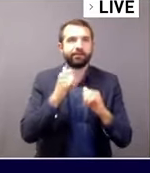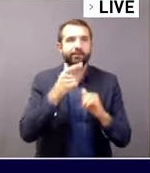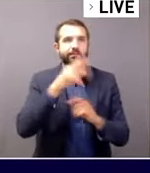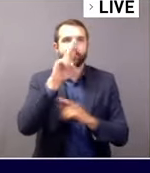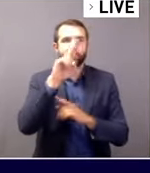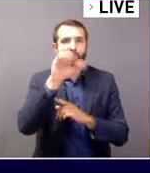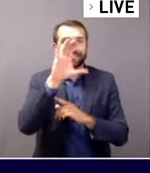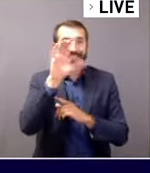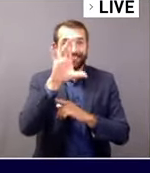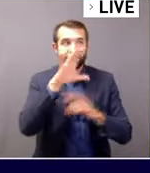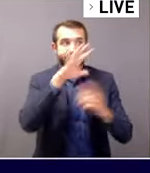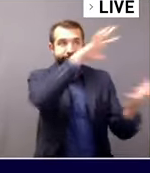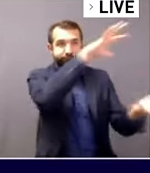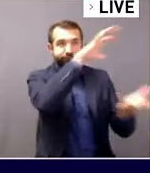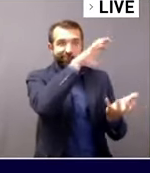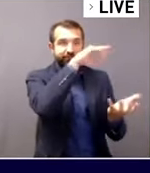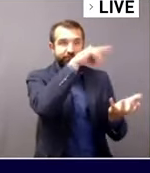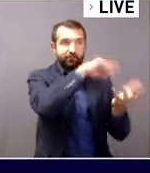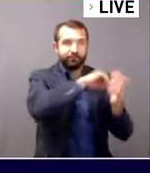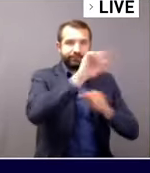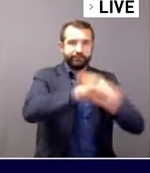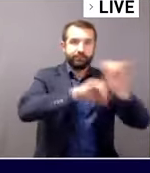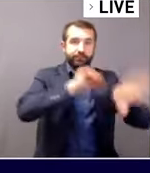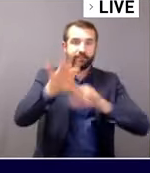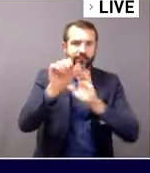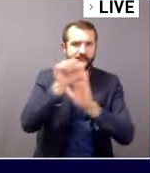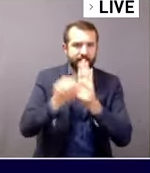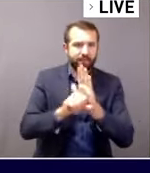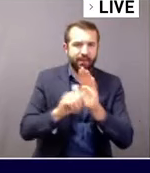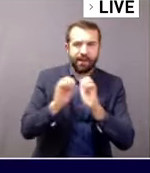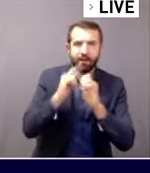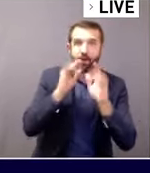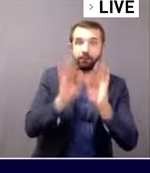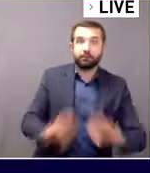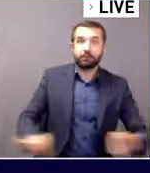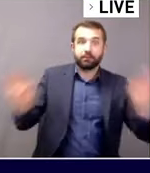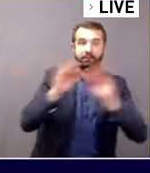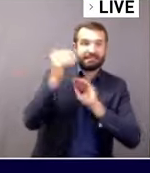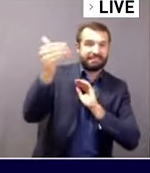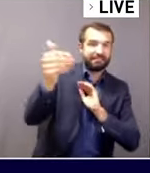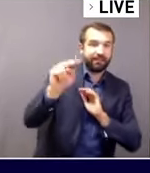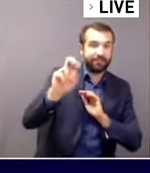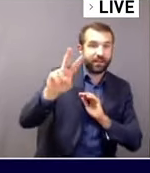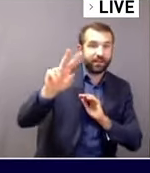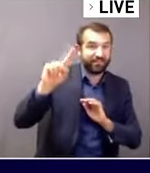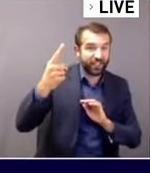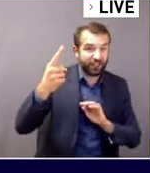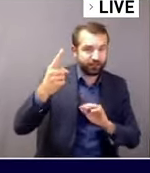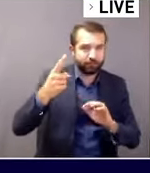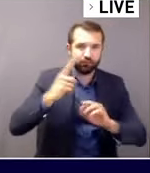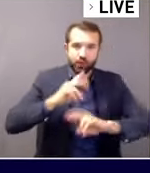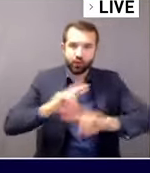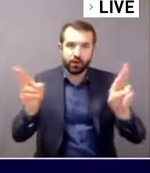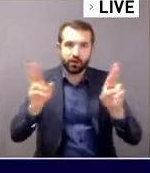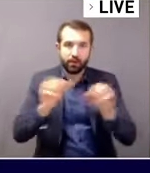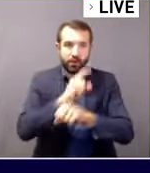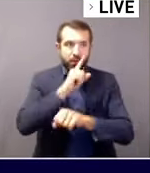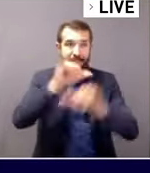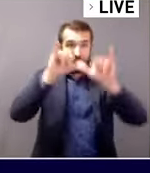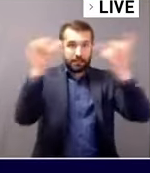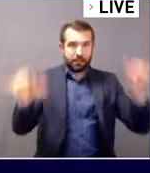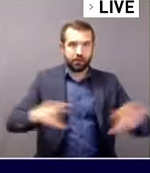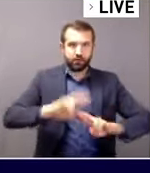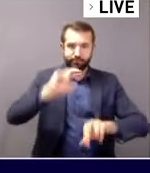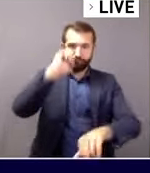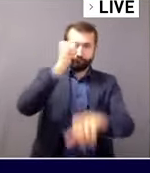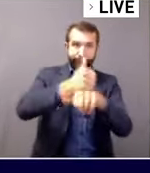as soon as November 1st. That's, again, been a key focus of ours. You ask about concerns over any